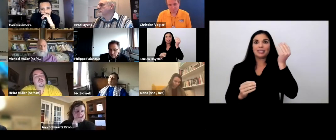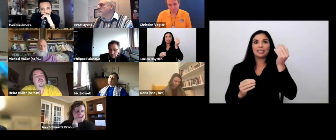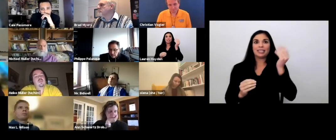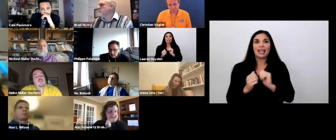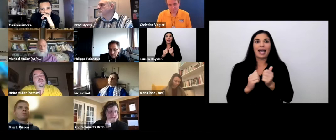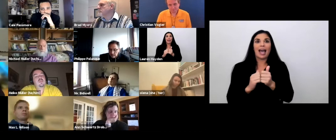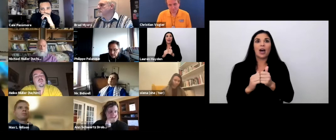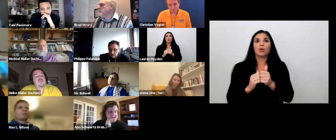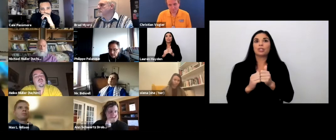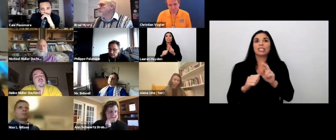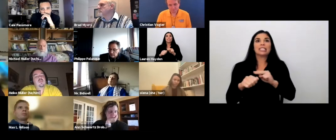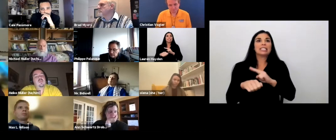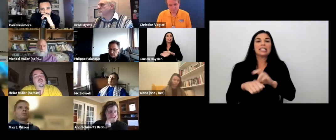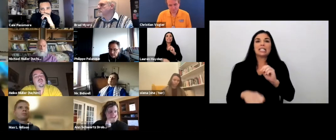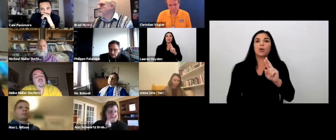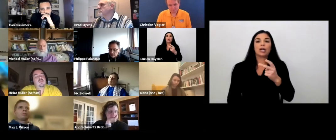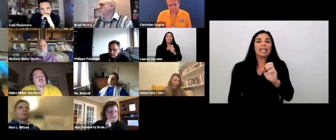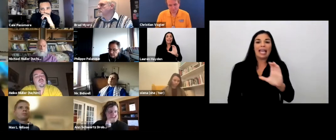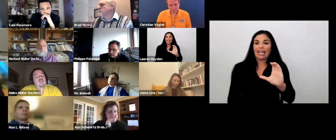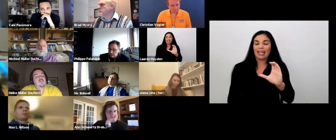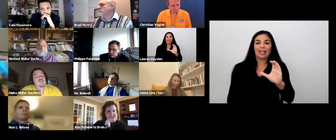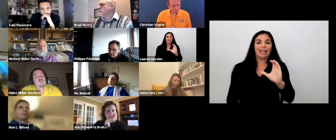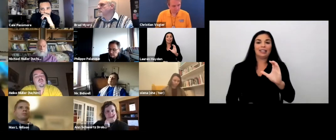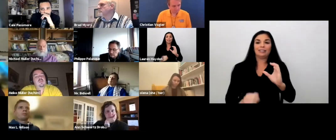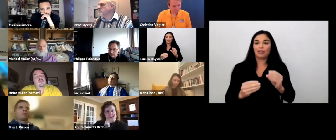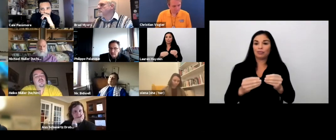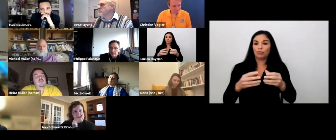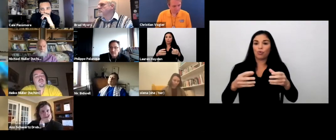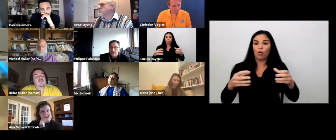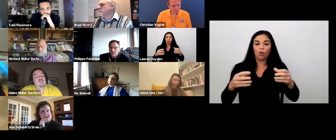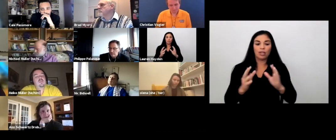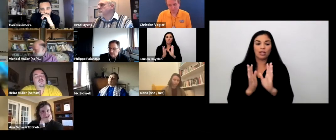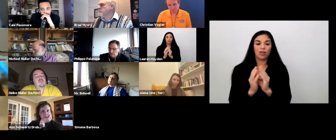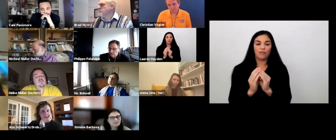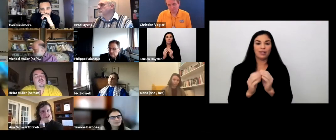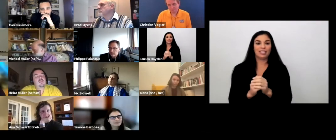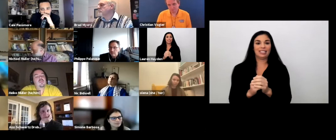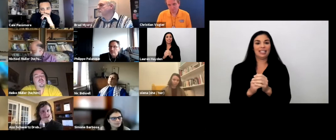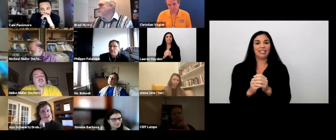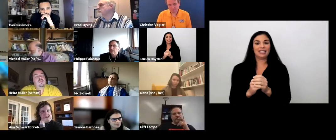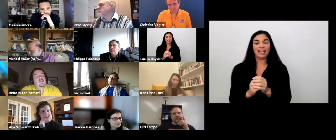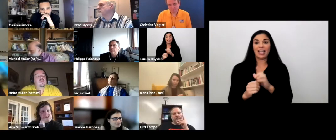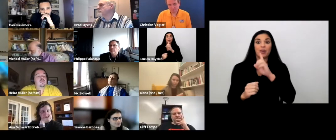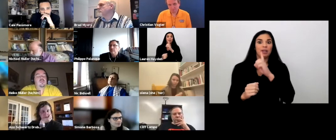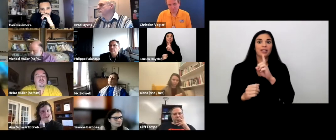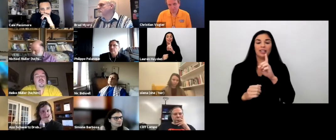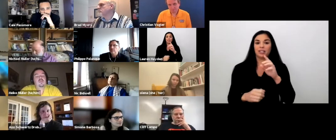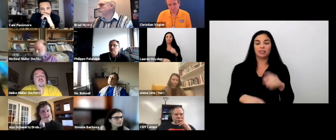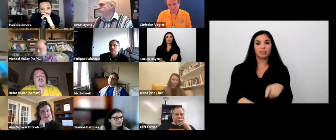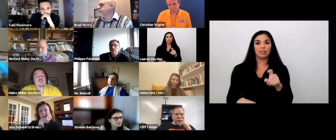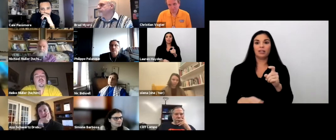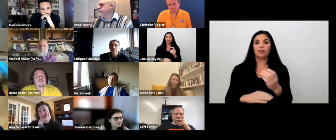organically grow these conferences, and they were kind of thrust on us because of COVID very